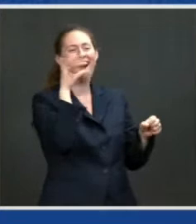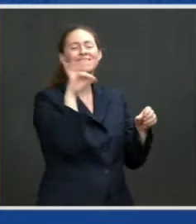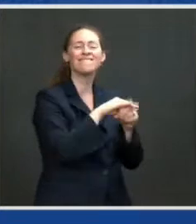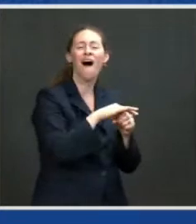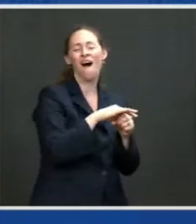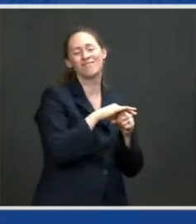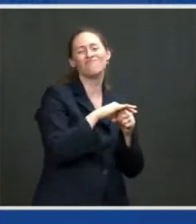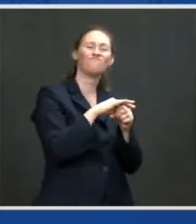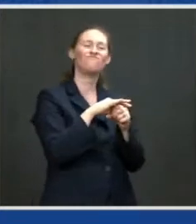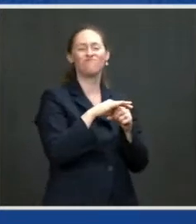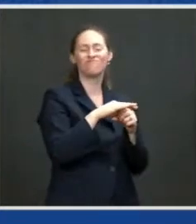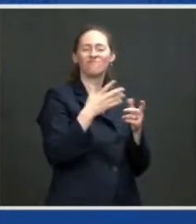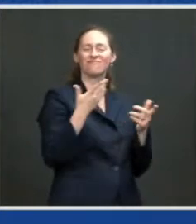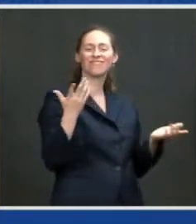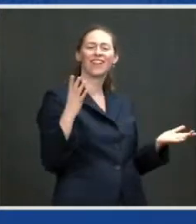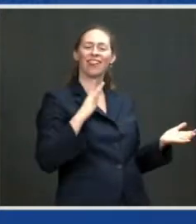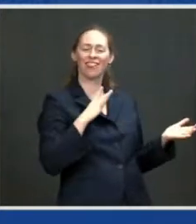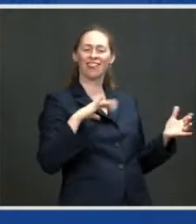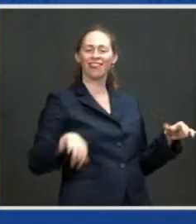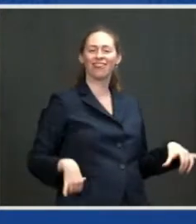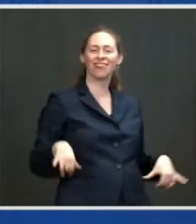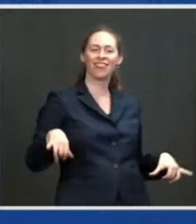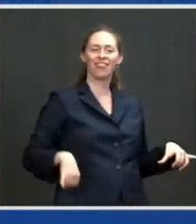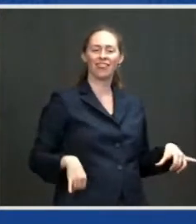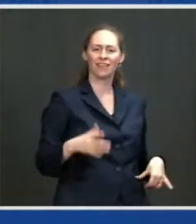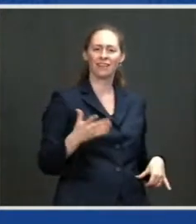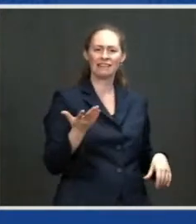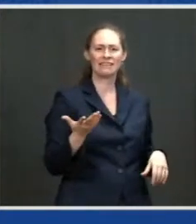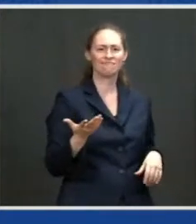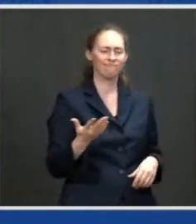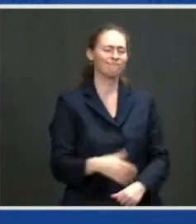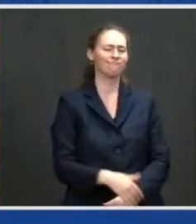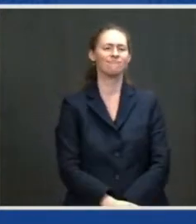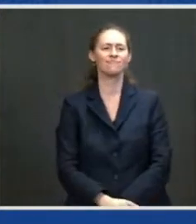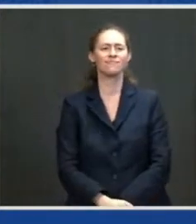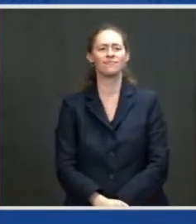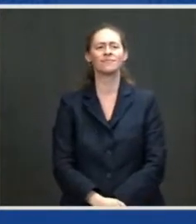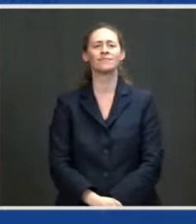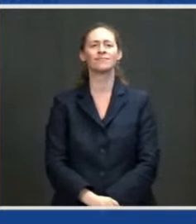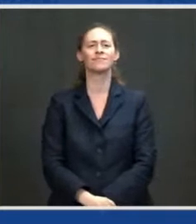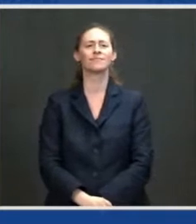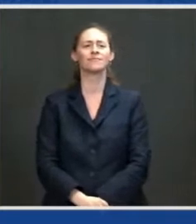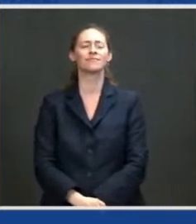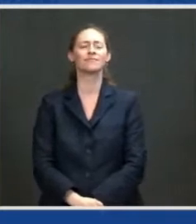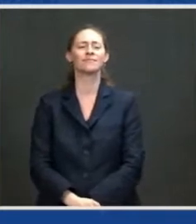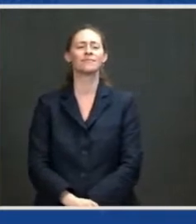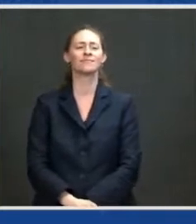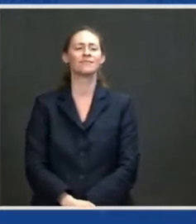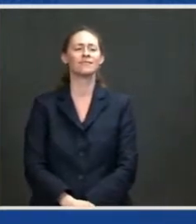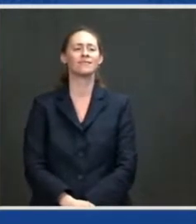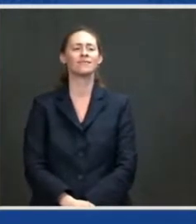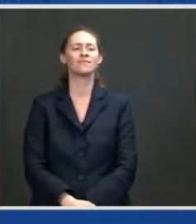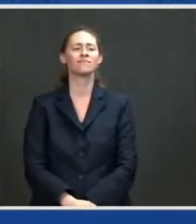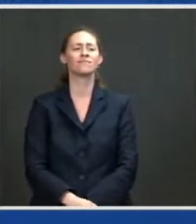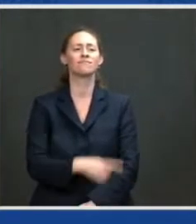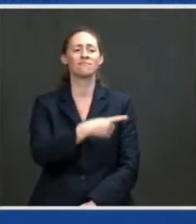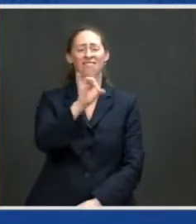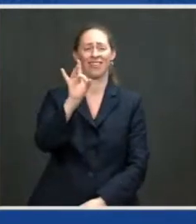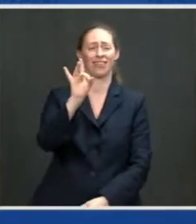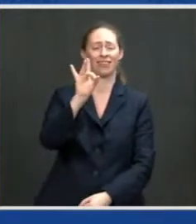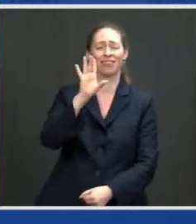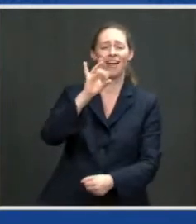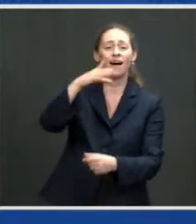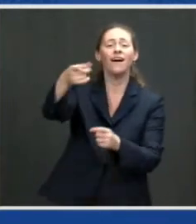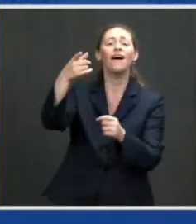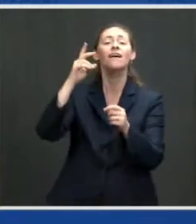touted the restaurant revitalization fund. They touted the fact that we're in a situation where they're dealing with